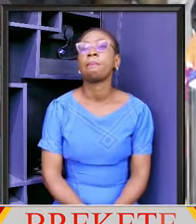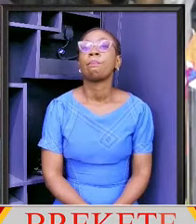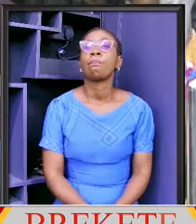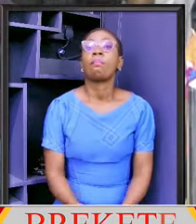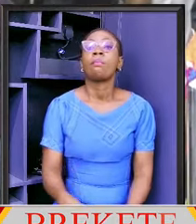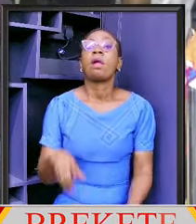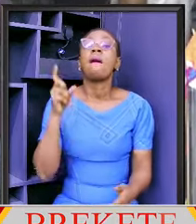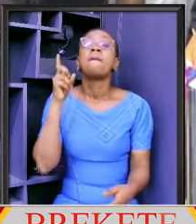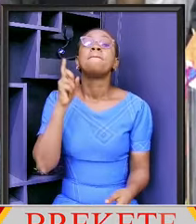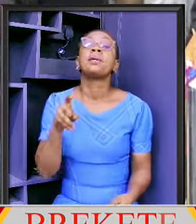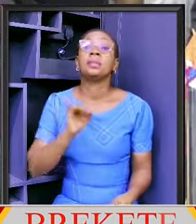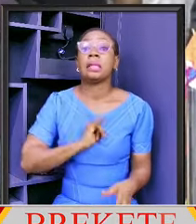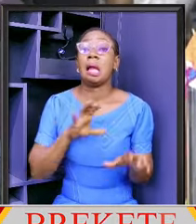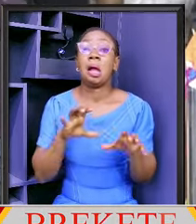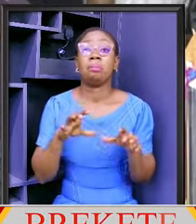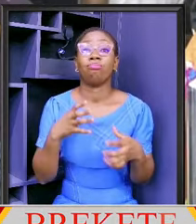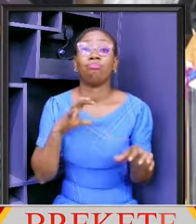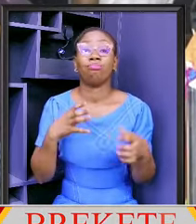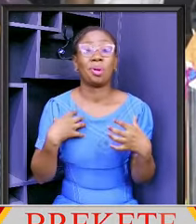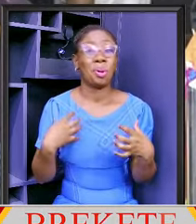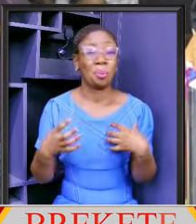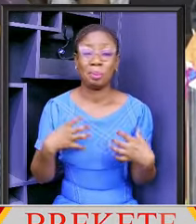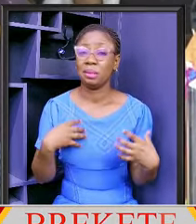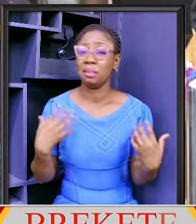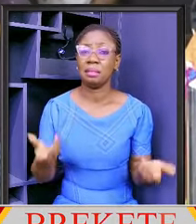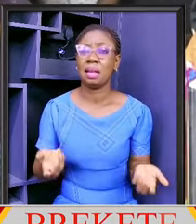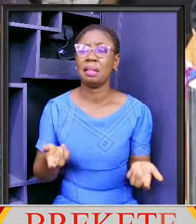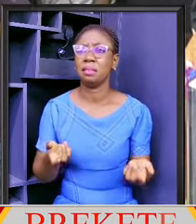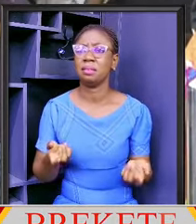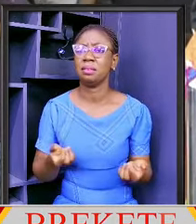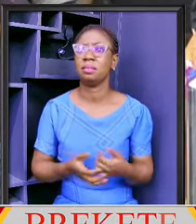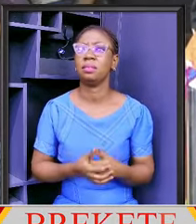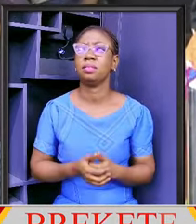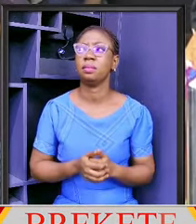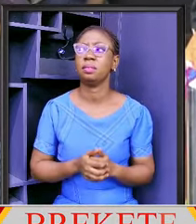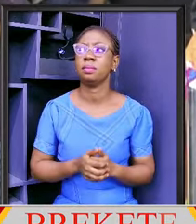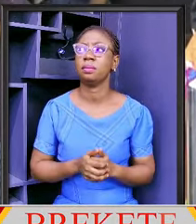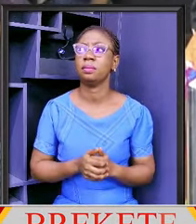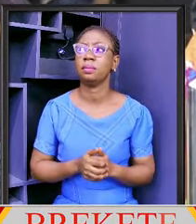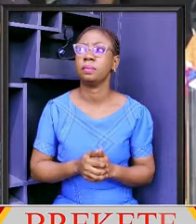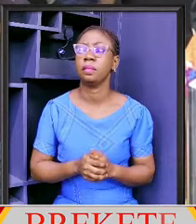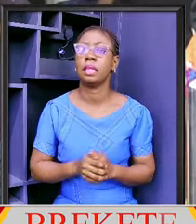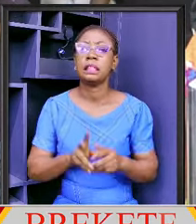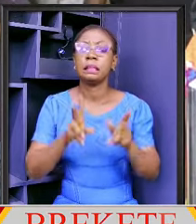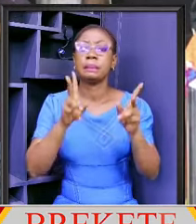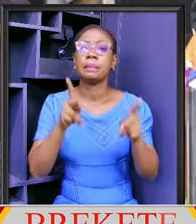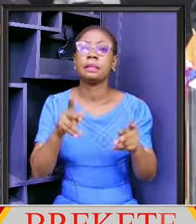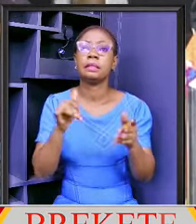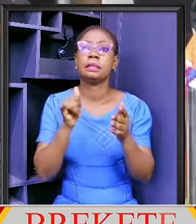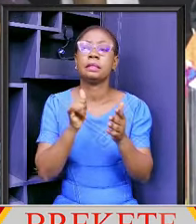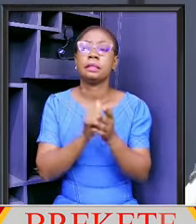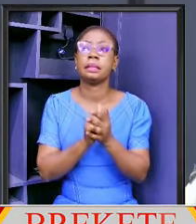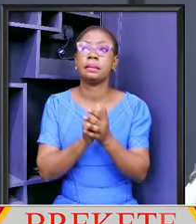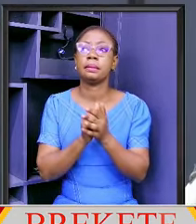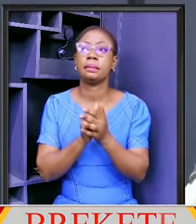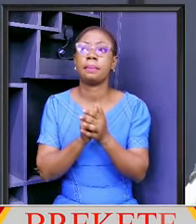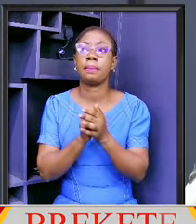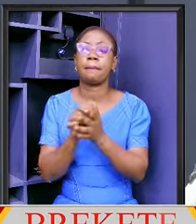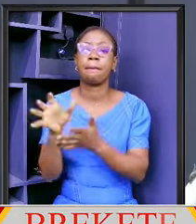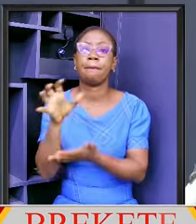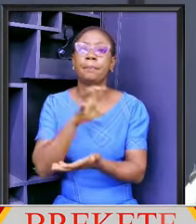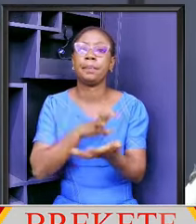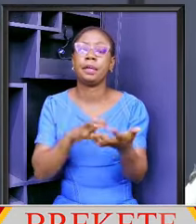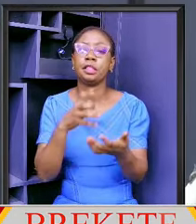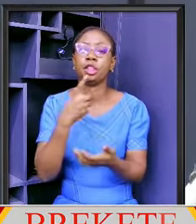Must I complain? No, now they mix, person where they mix the shot. Now the person where they mix the shot, now